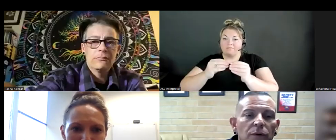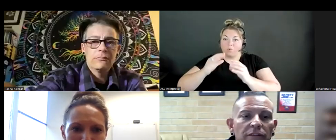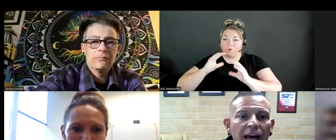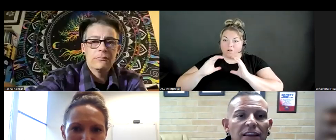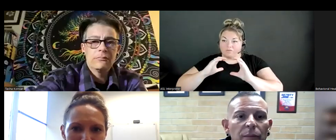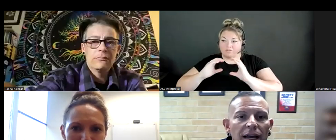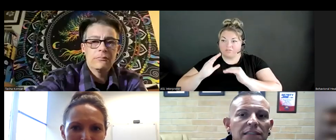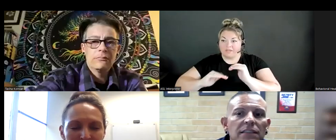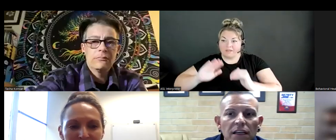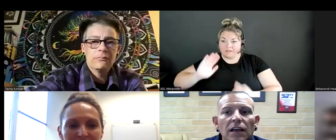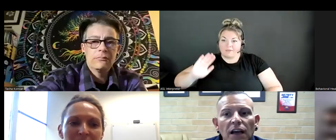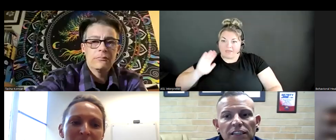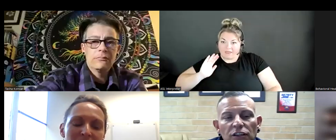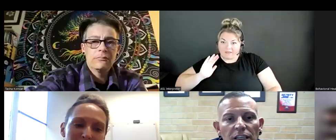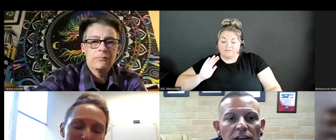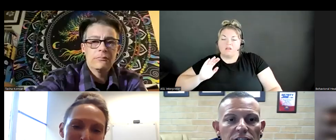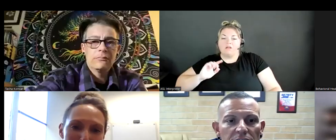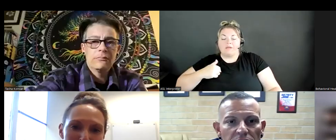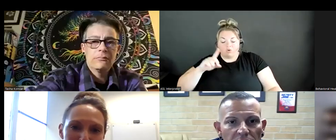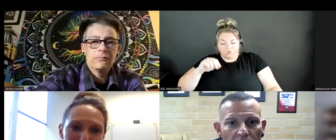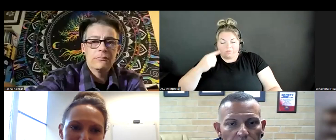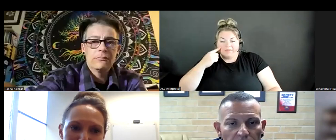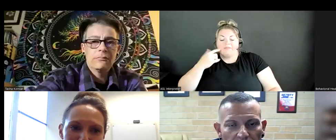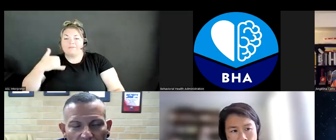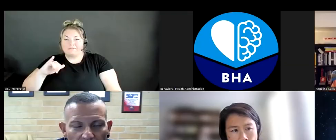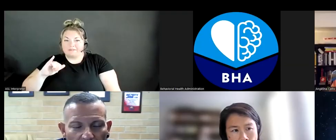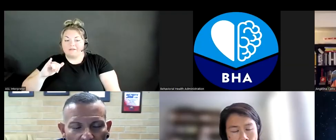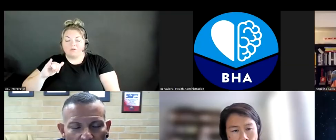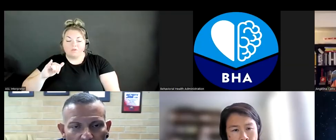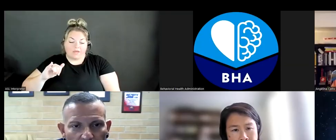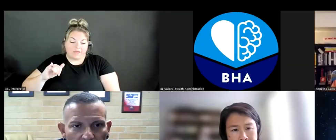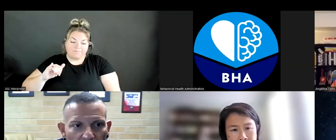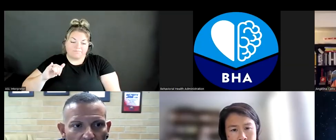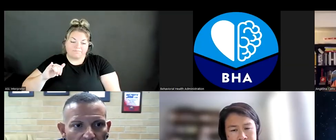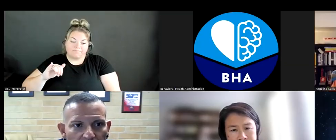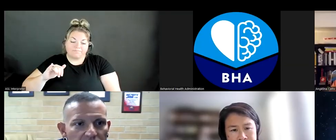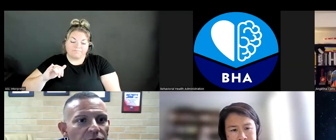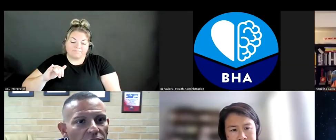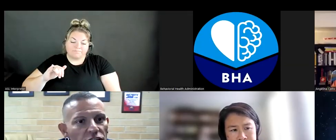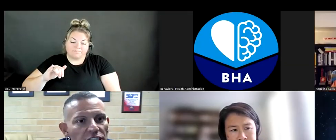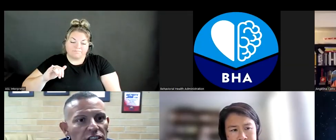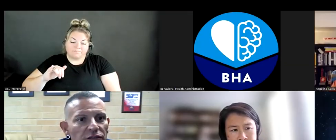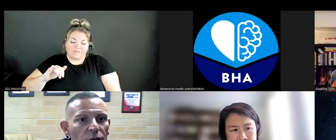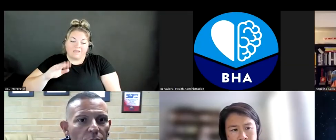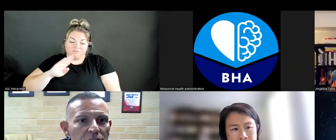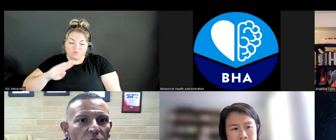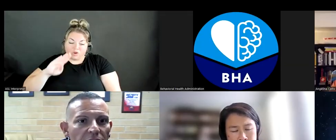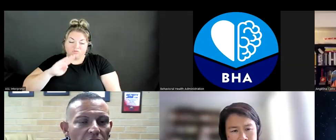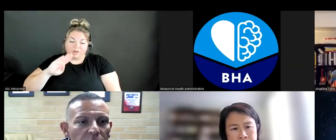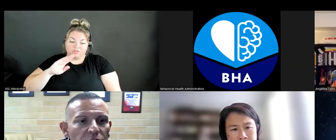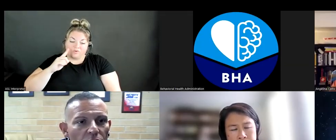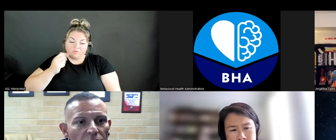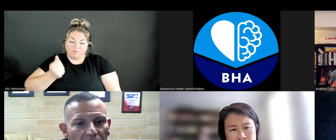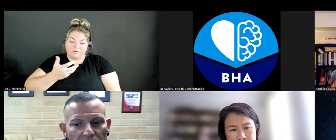conversations than we've had in the past. I do think there's still some you know, there's some frustrations for what was going